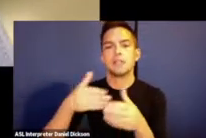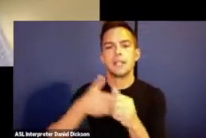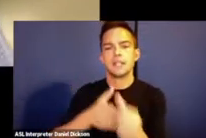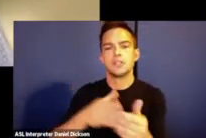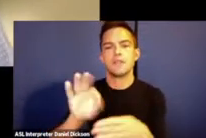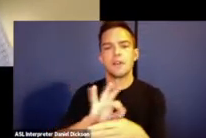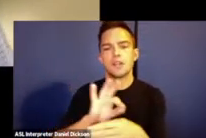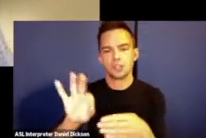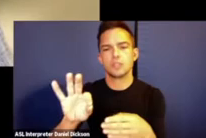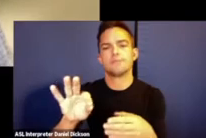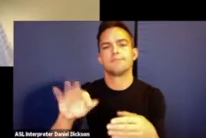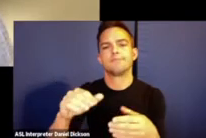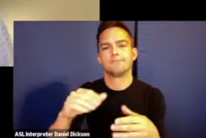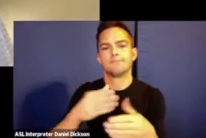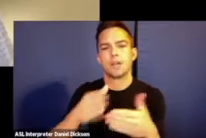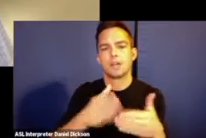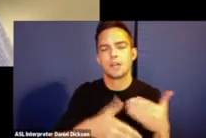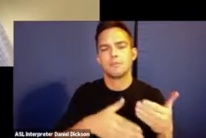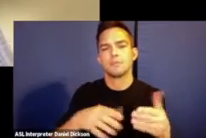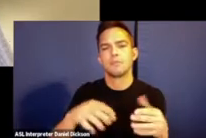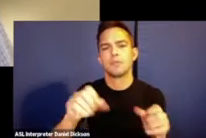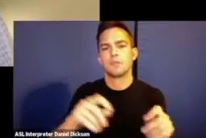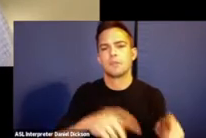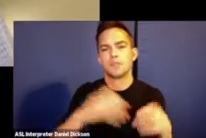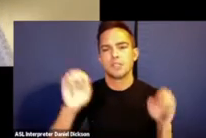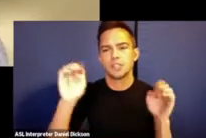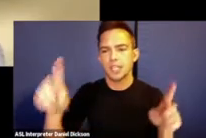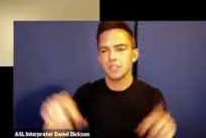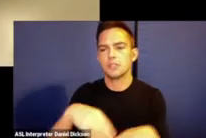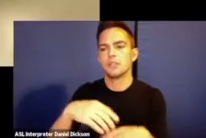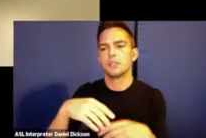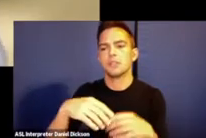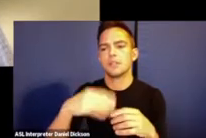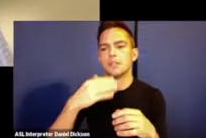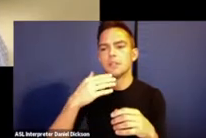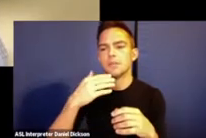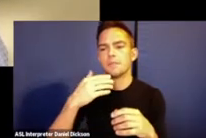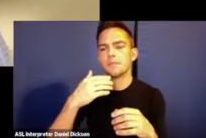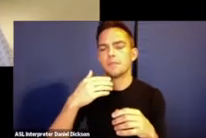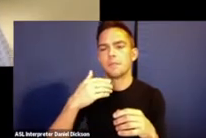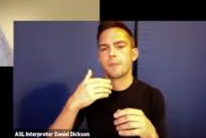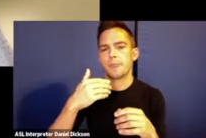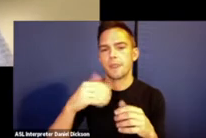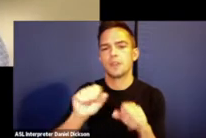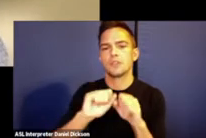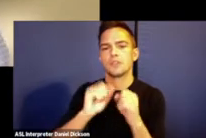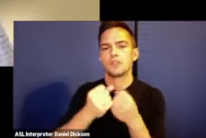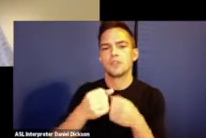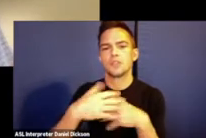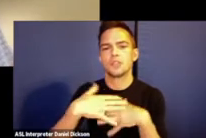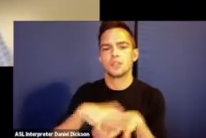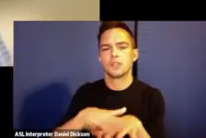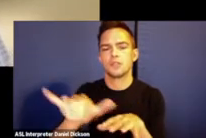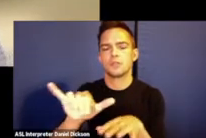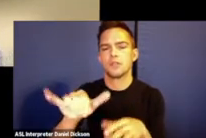outcomes, better opportunities for education, better opportunities for social integration as well, as long as those